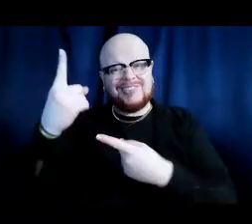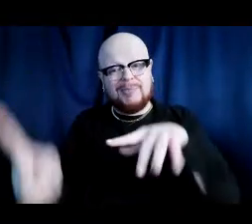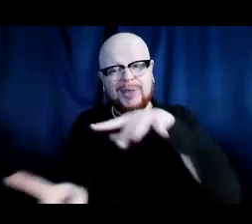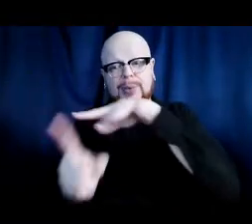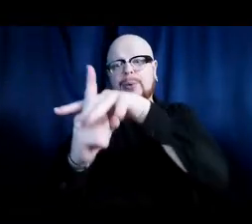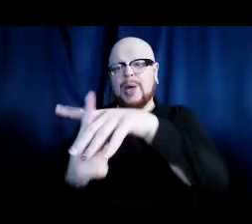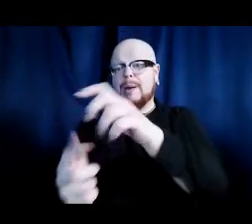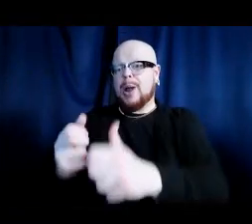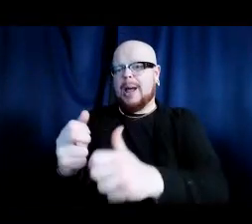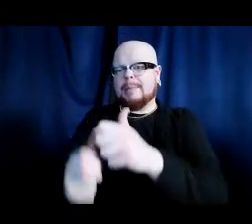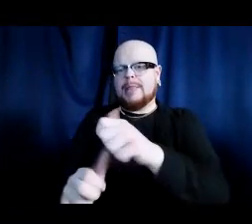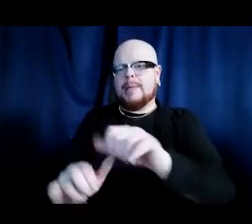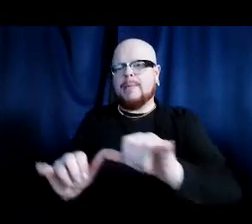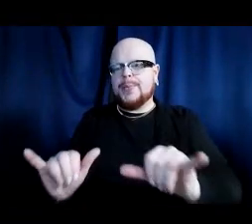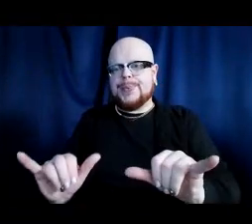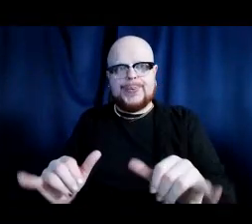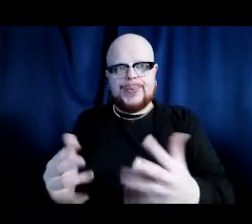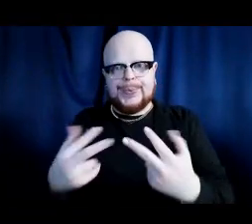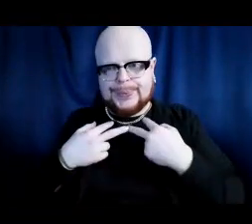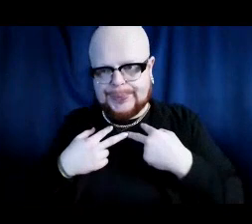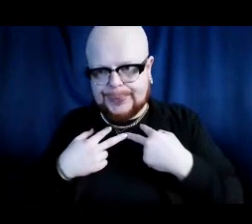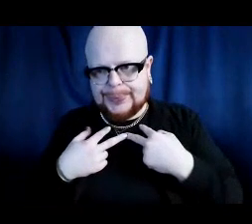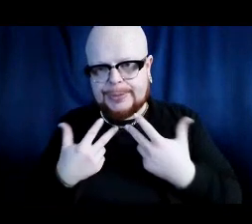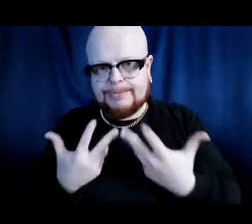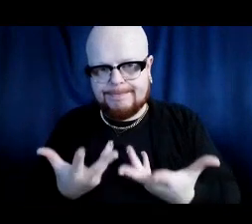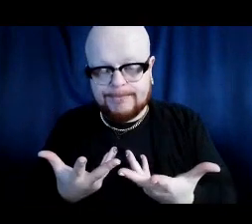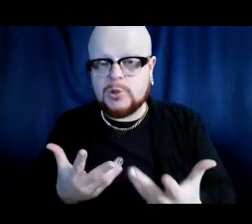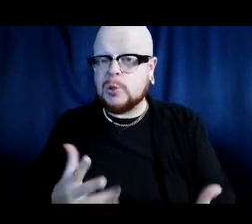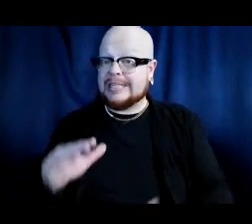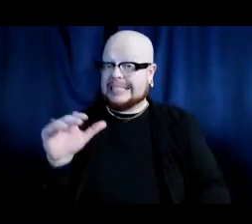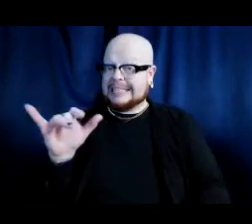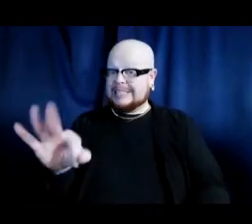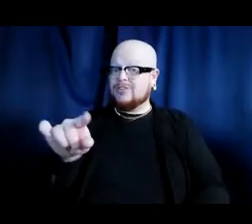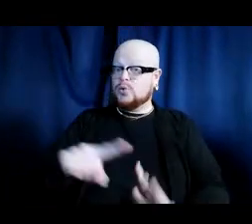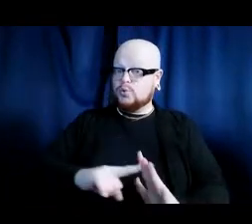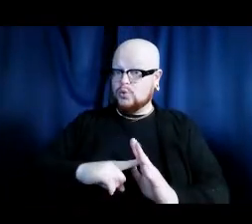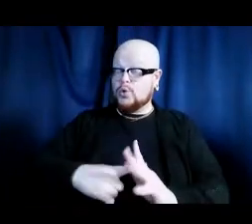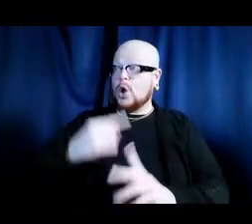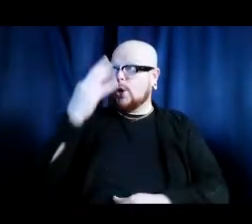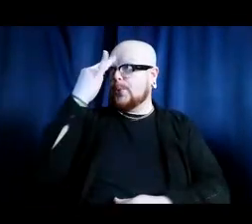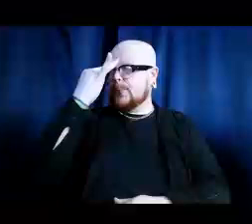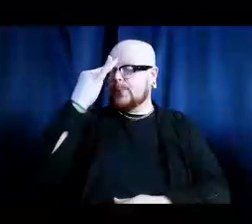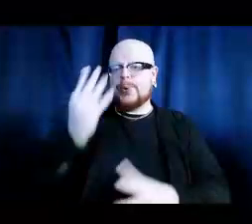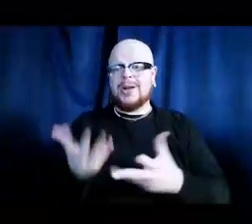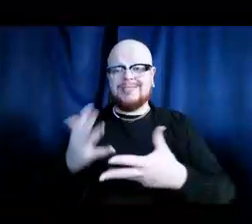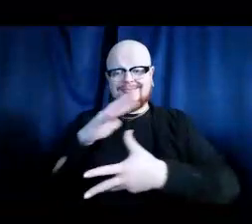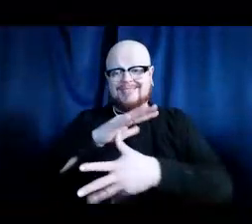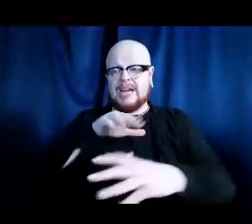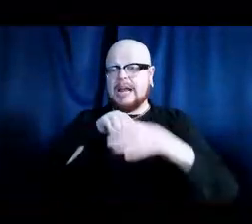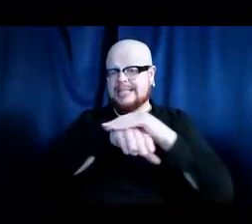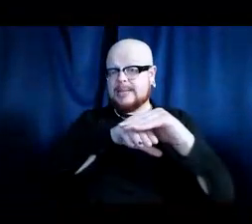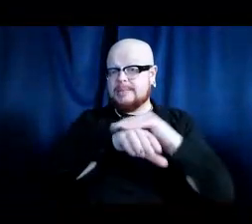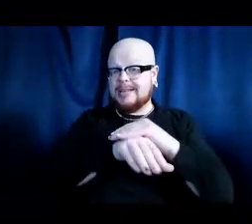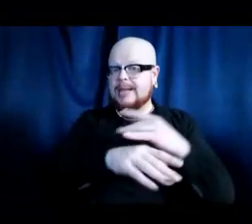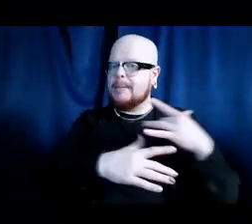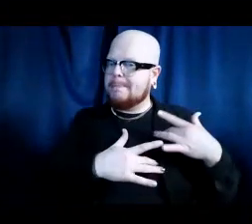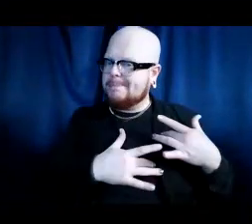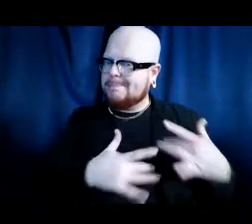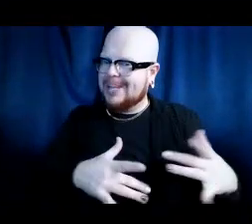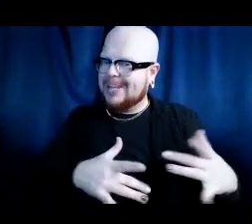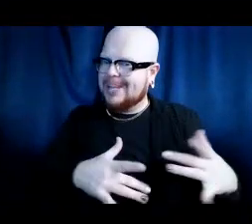accessibility from the start is often more efficient, more effective, and less costly than making an existing website